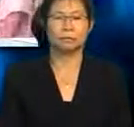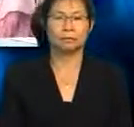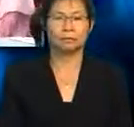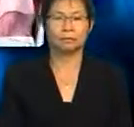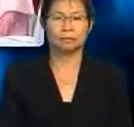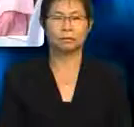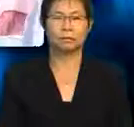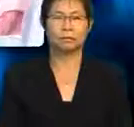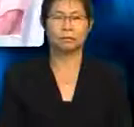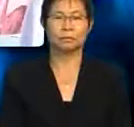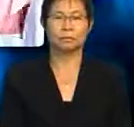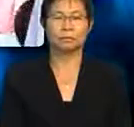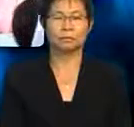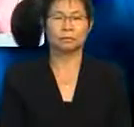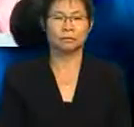Okay, the rest of